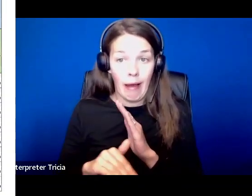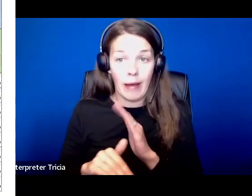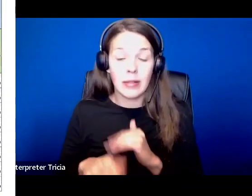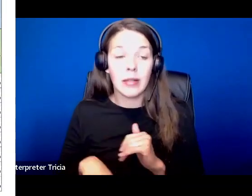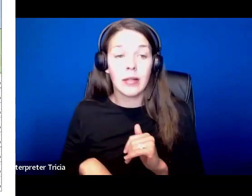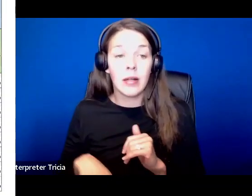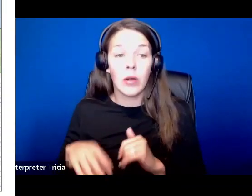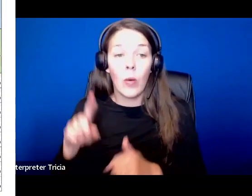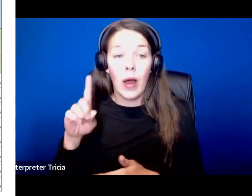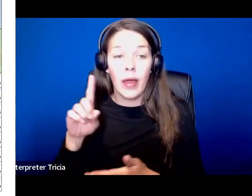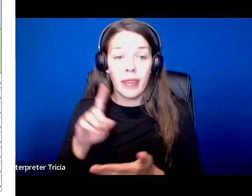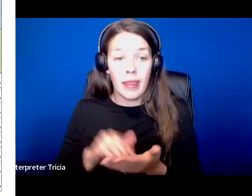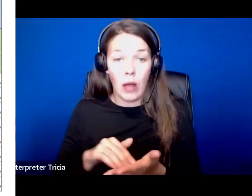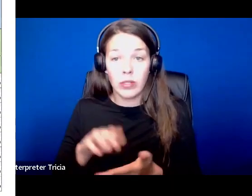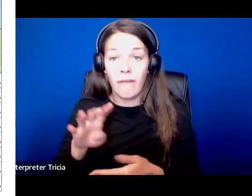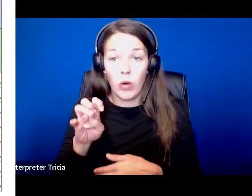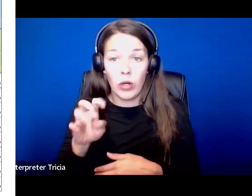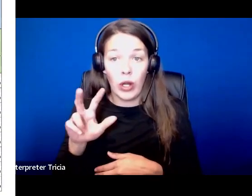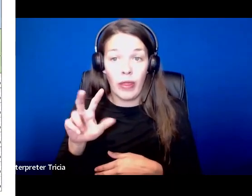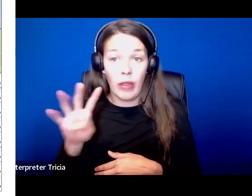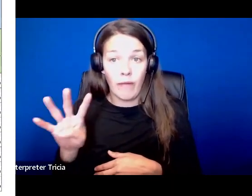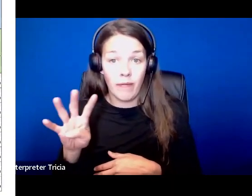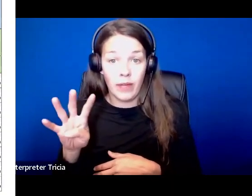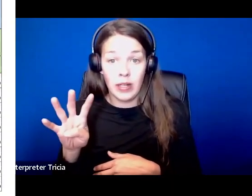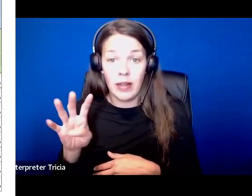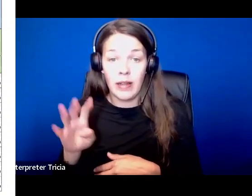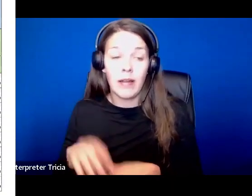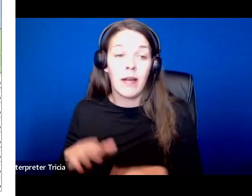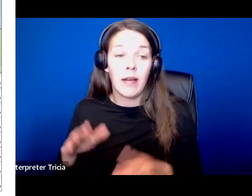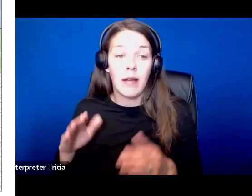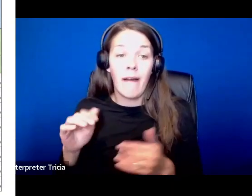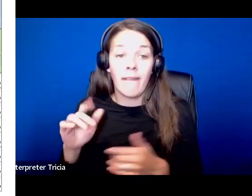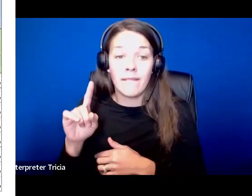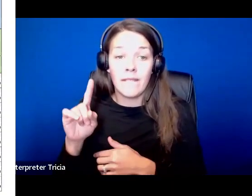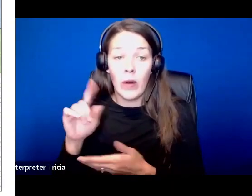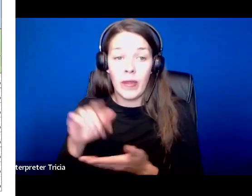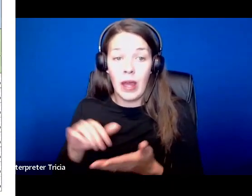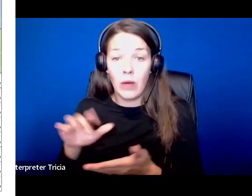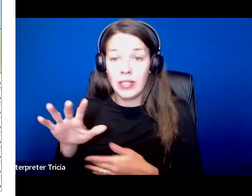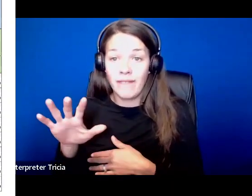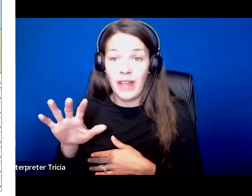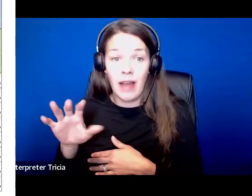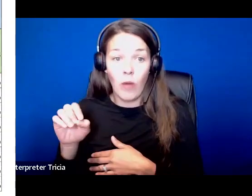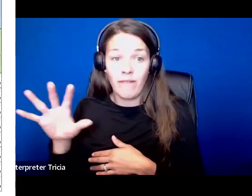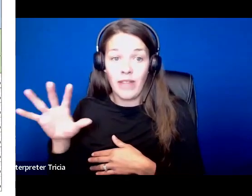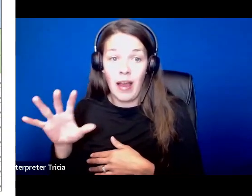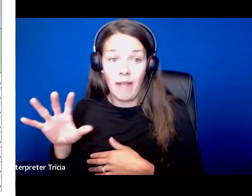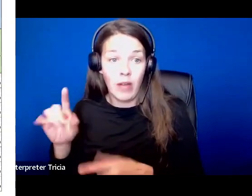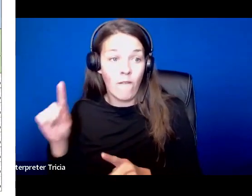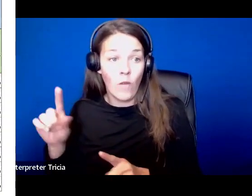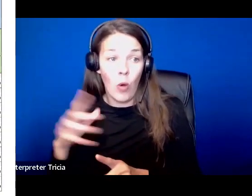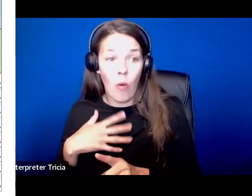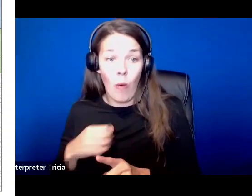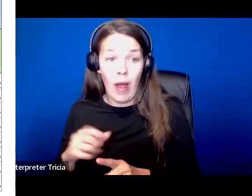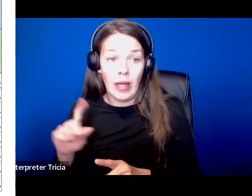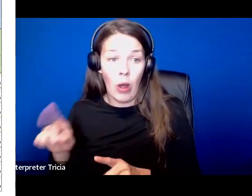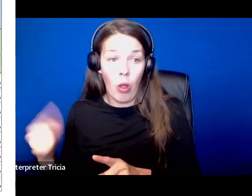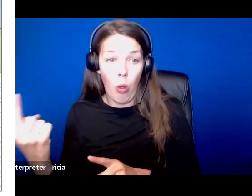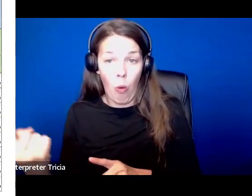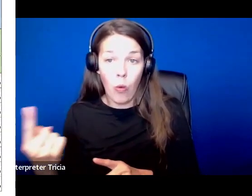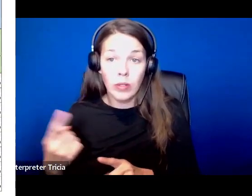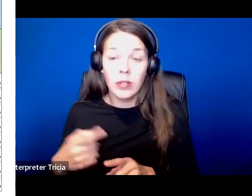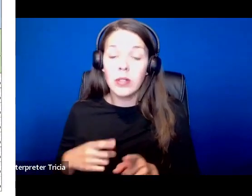was 1,434, and 1,505 was the drop for white alone. So basically, diverse